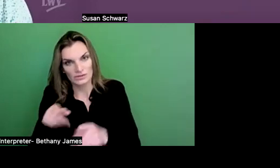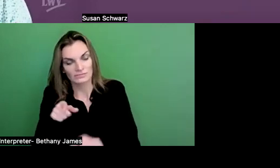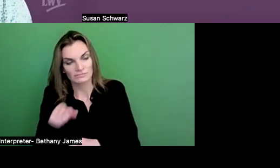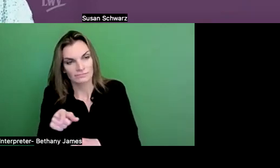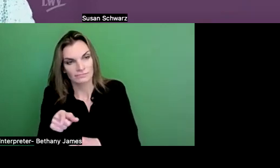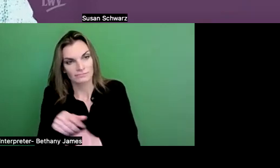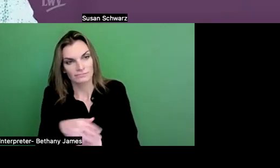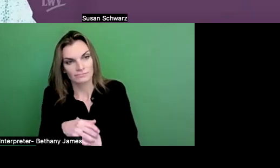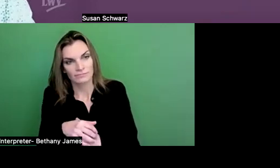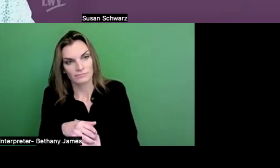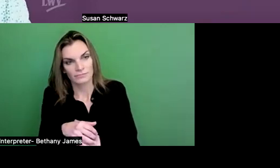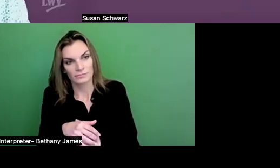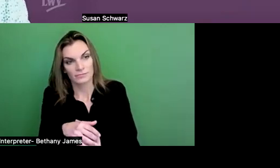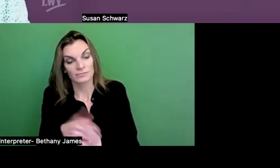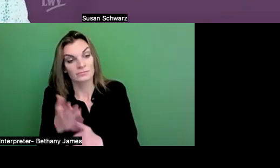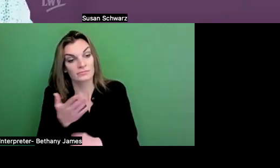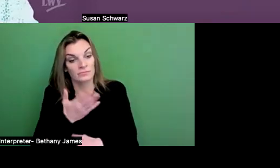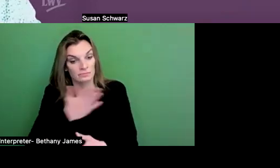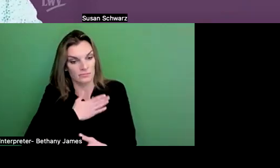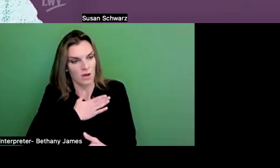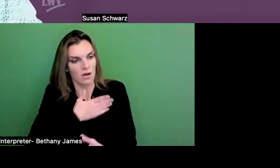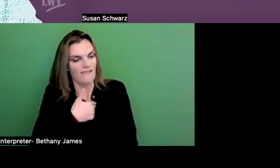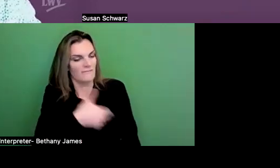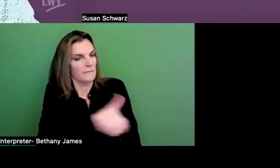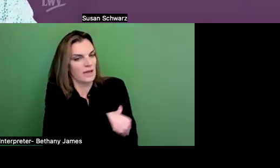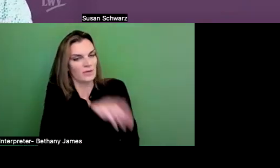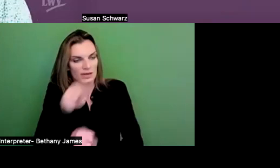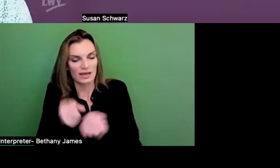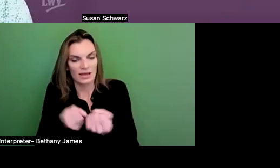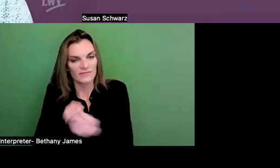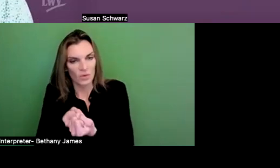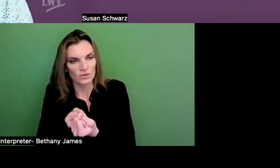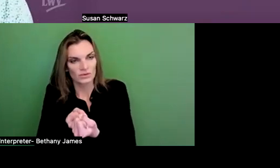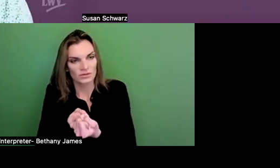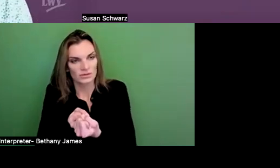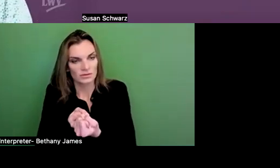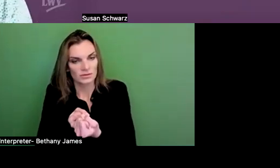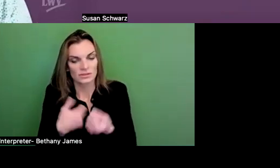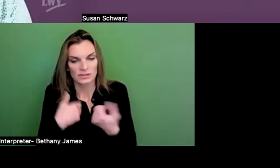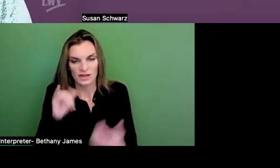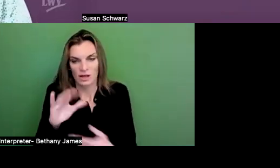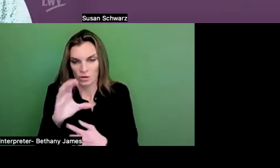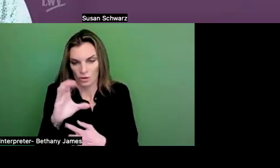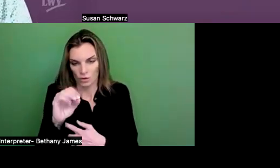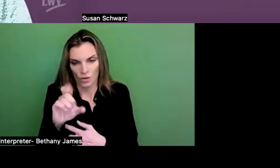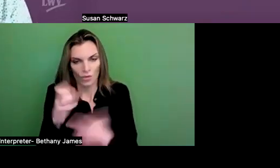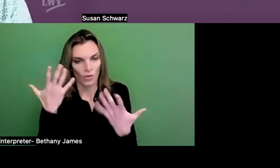the ability to enforce that, so it's in our code. We've already done it. We've worked on it.